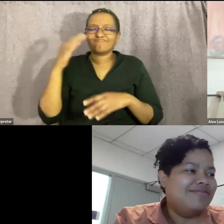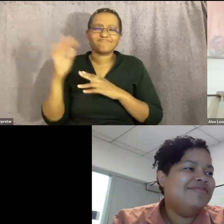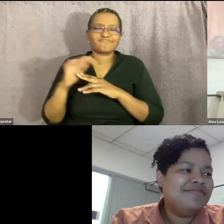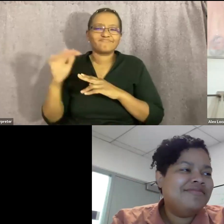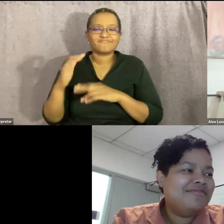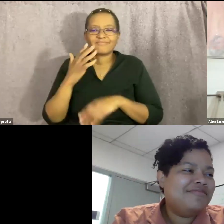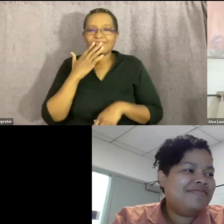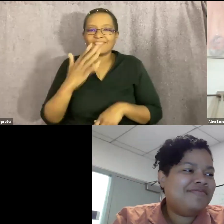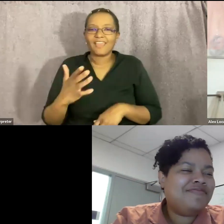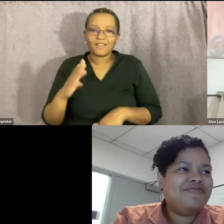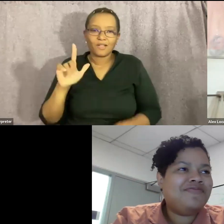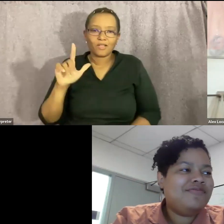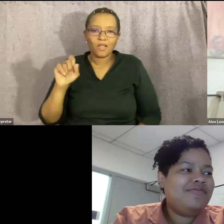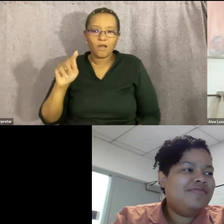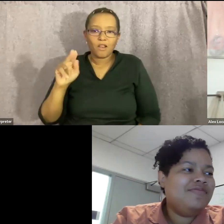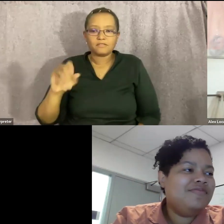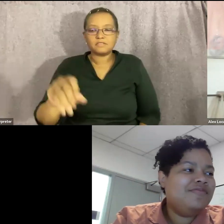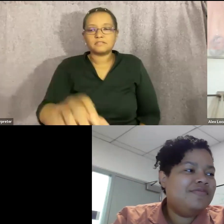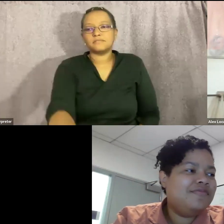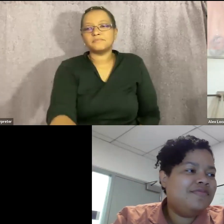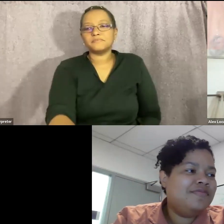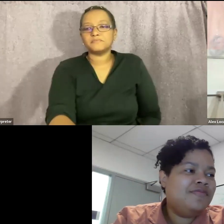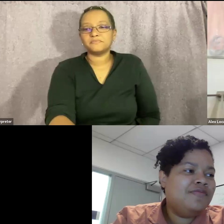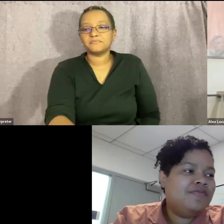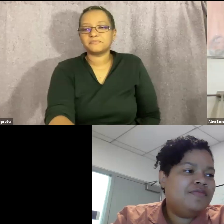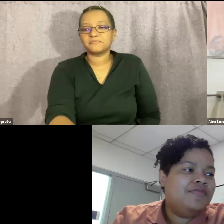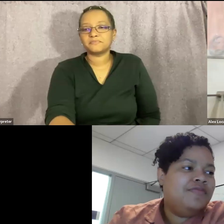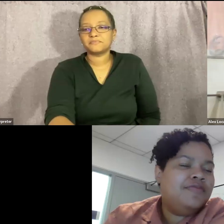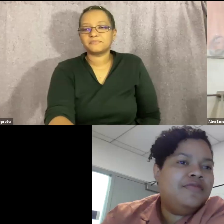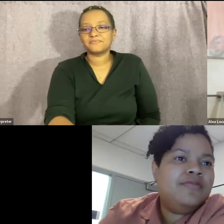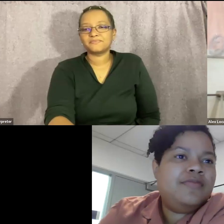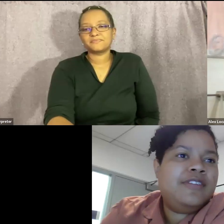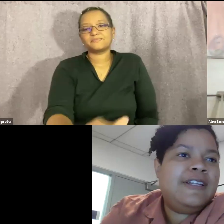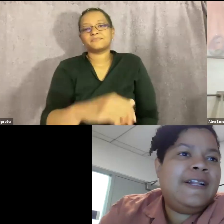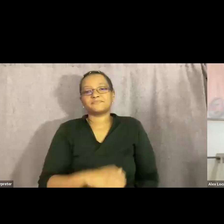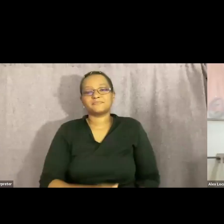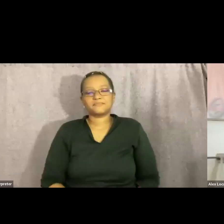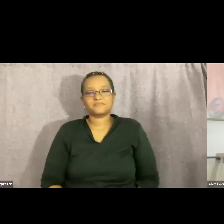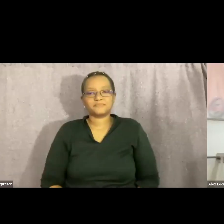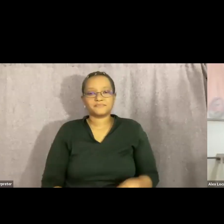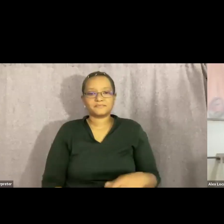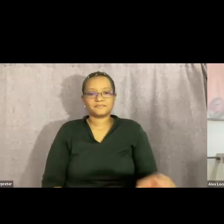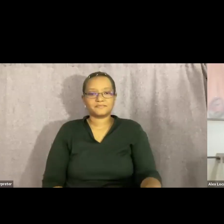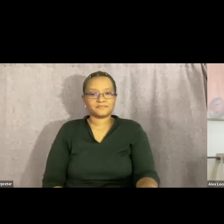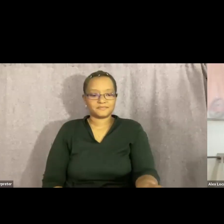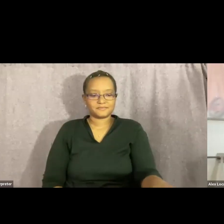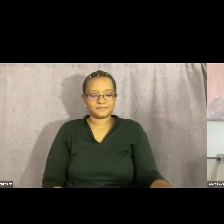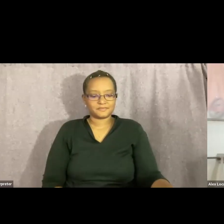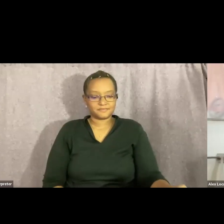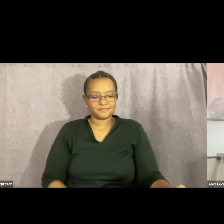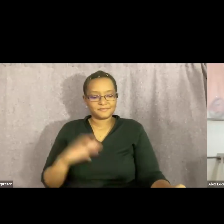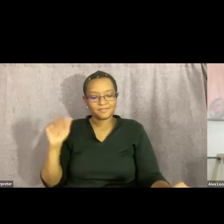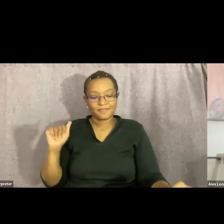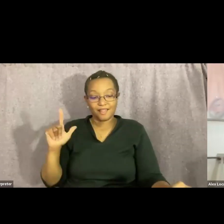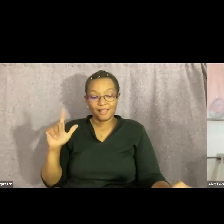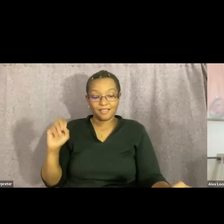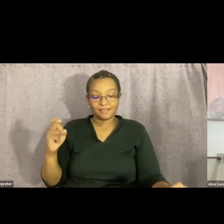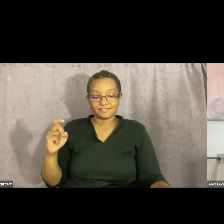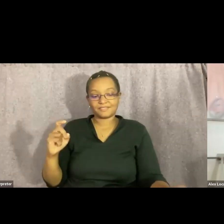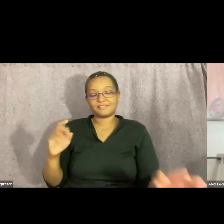They're tired from doing this work, and they're also disabled and doing care work and community care. So if there's